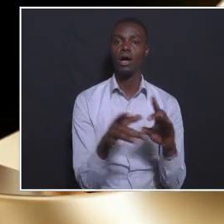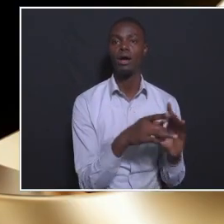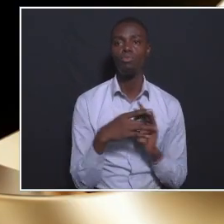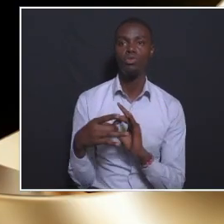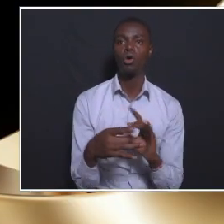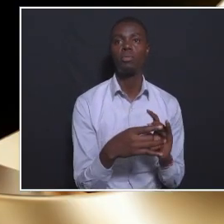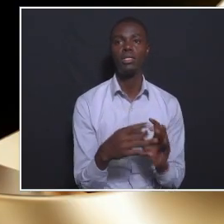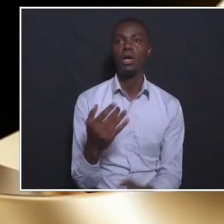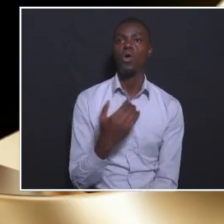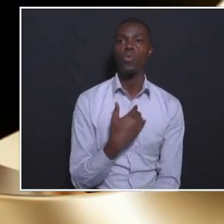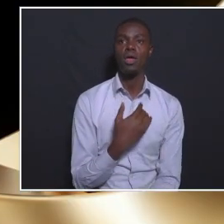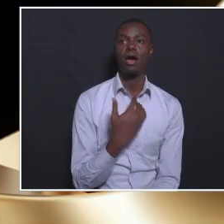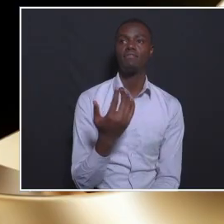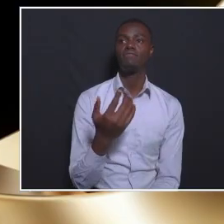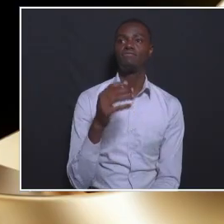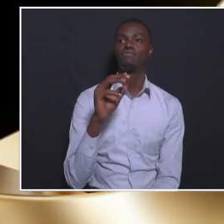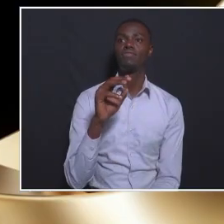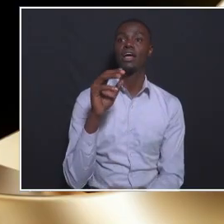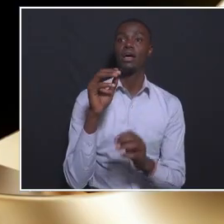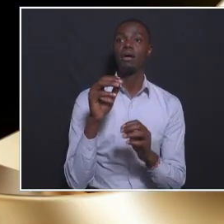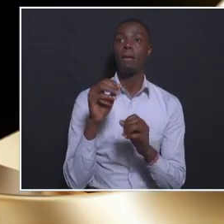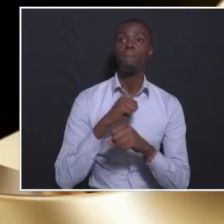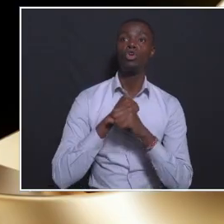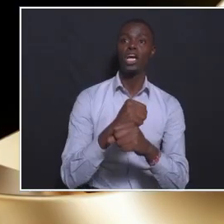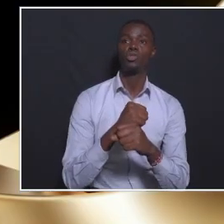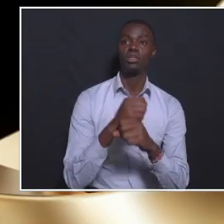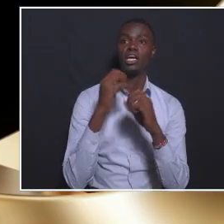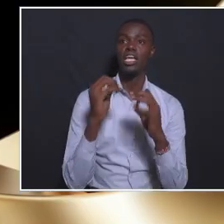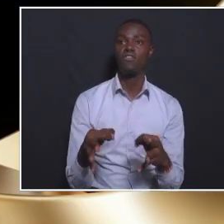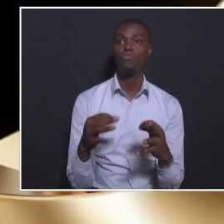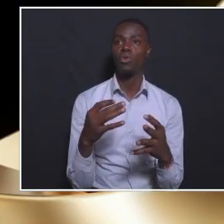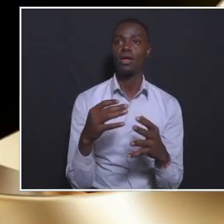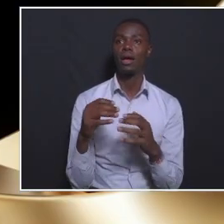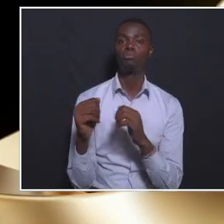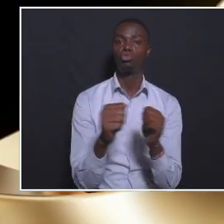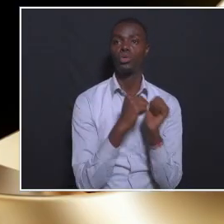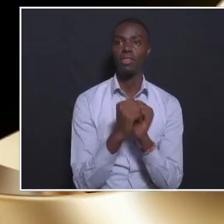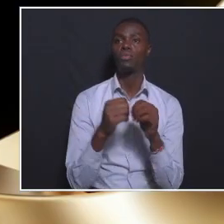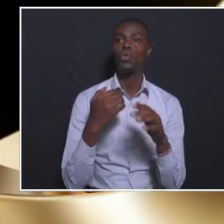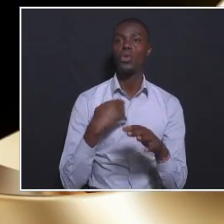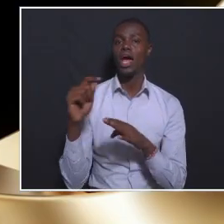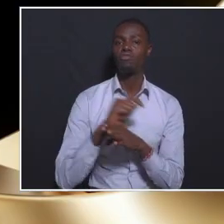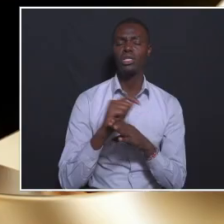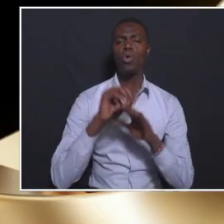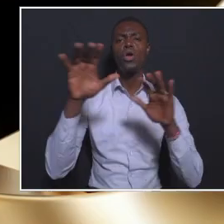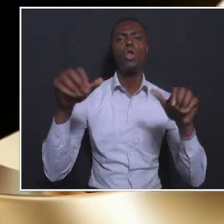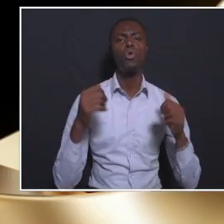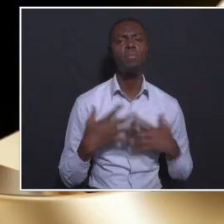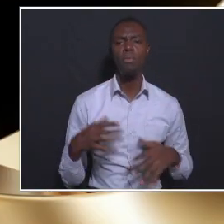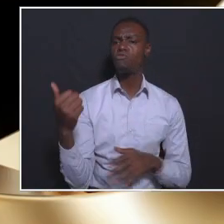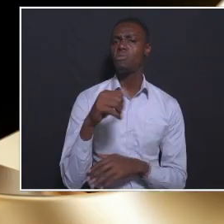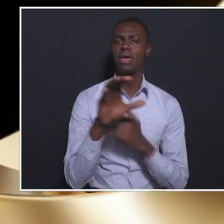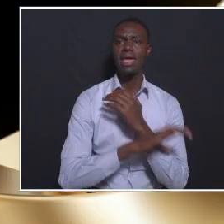have legal protection if we come together. We have training access. In other words, we can call people from any country